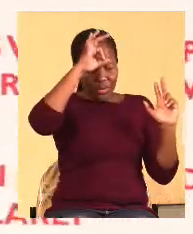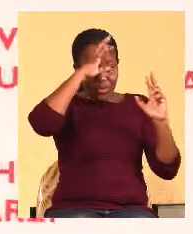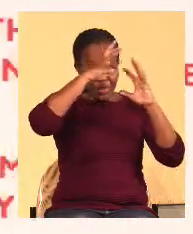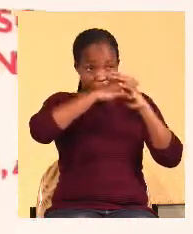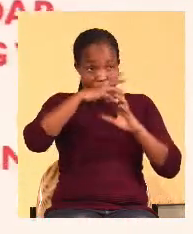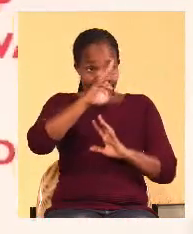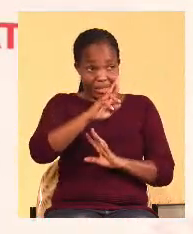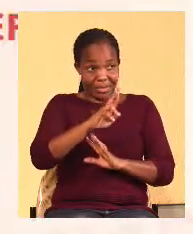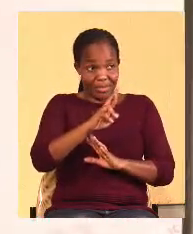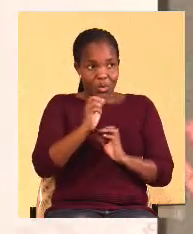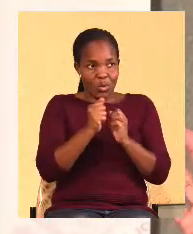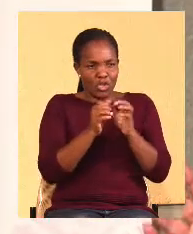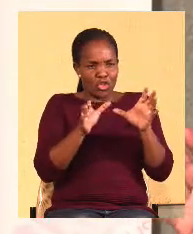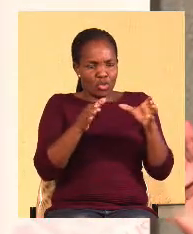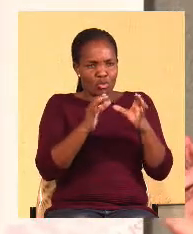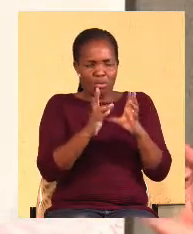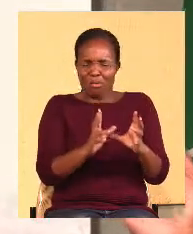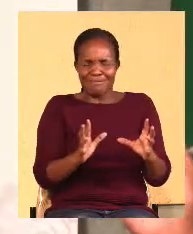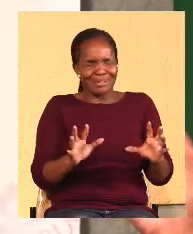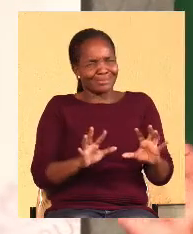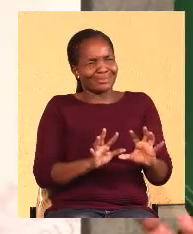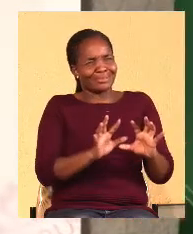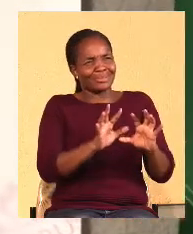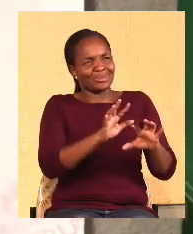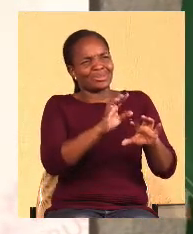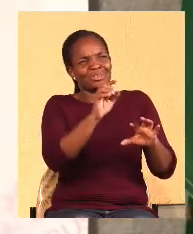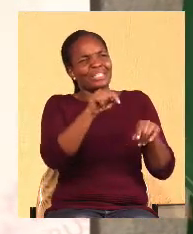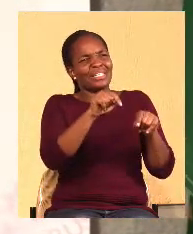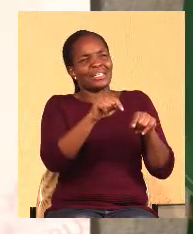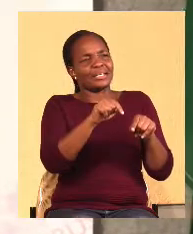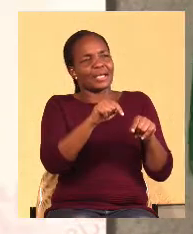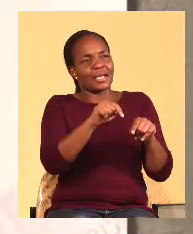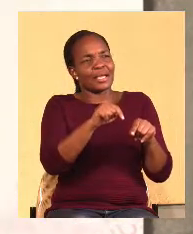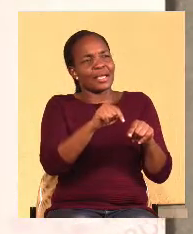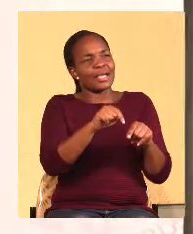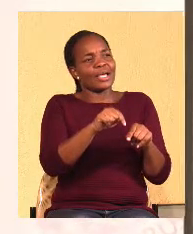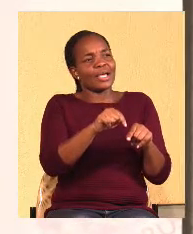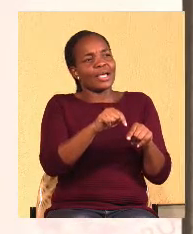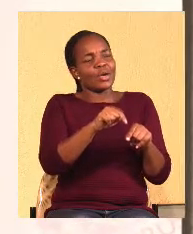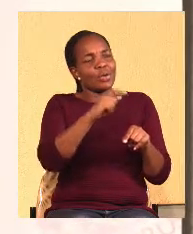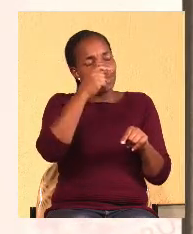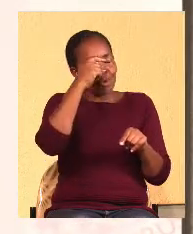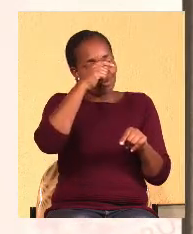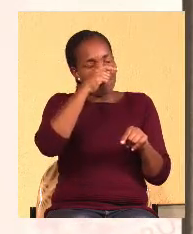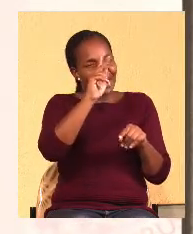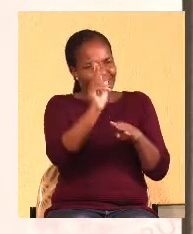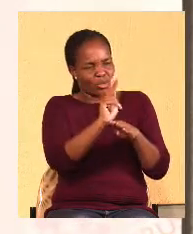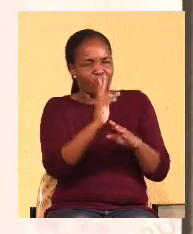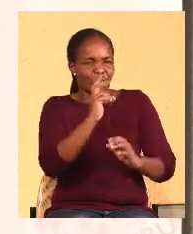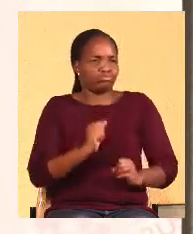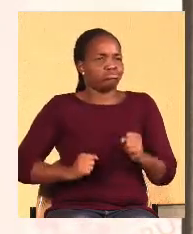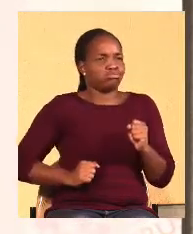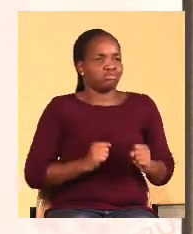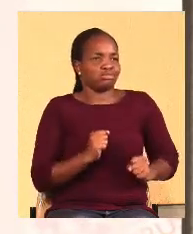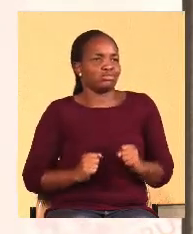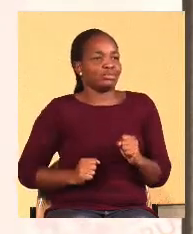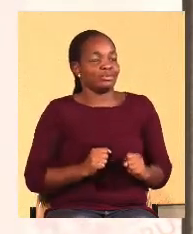region. It's a group of people in somewhere in Katatura that were jogging, and they